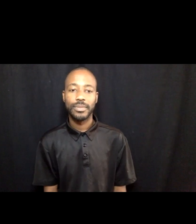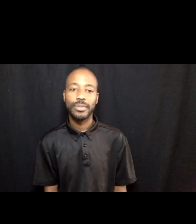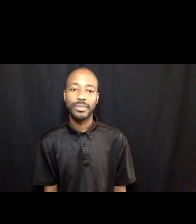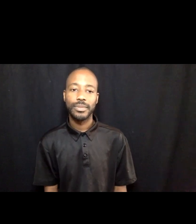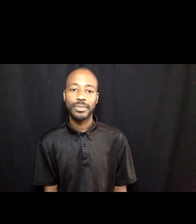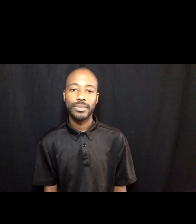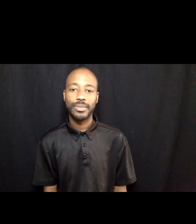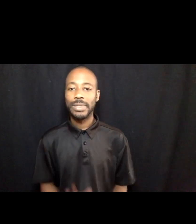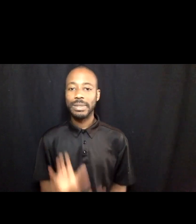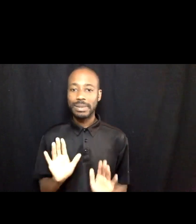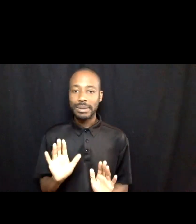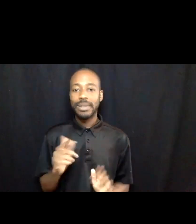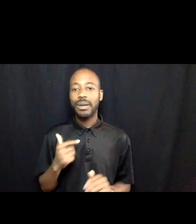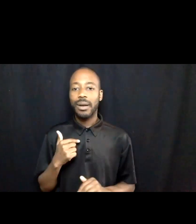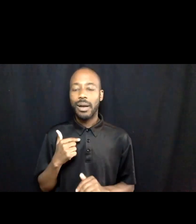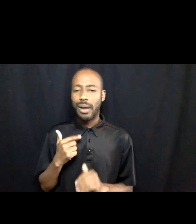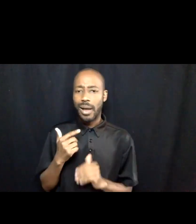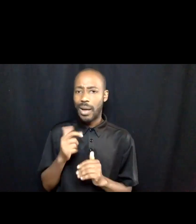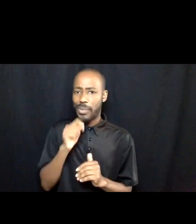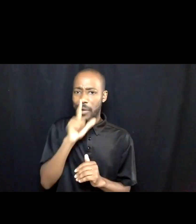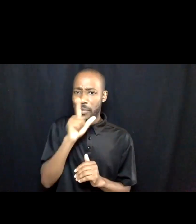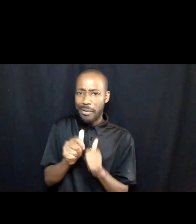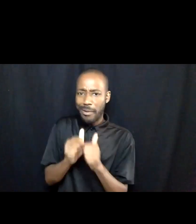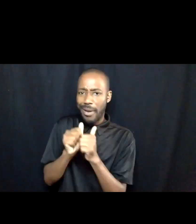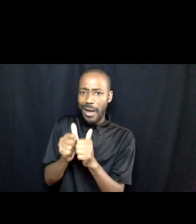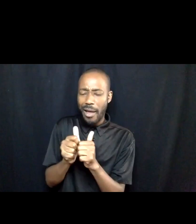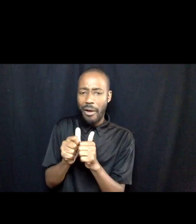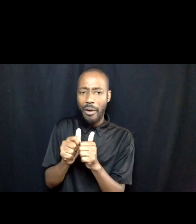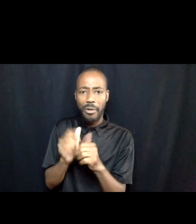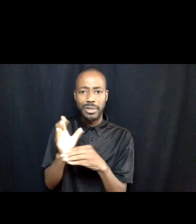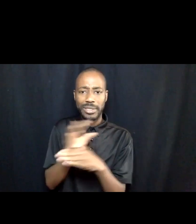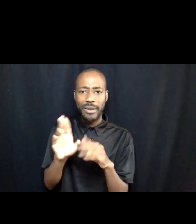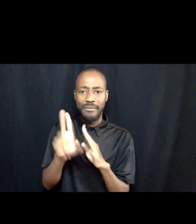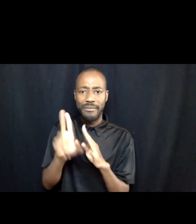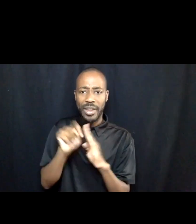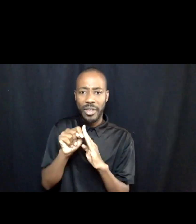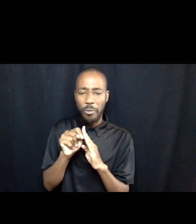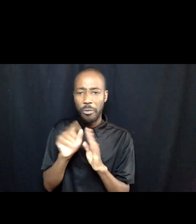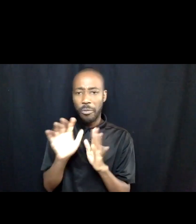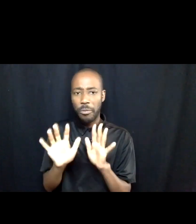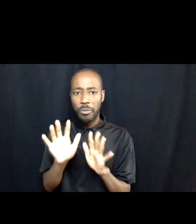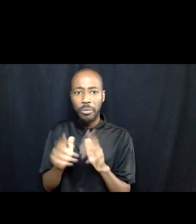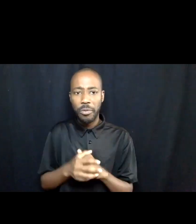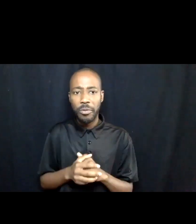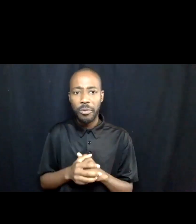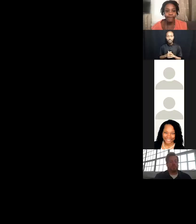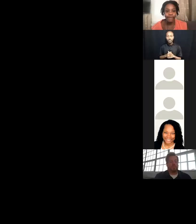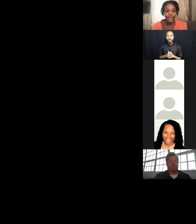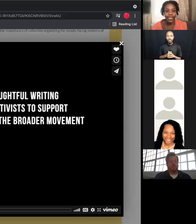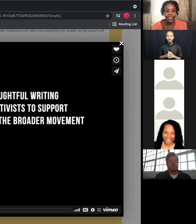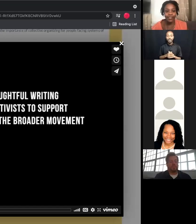I'm not familiar with how to share a video if you're already sharing. Is it in